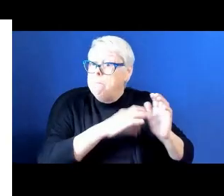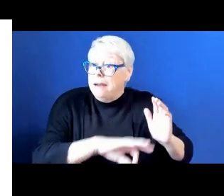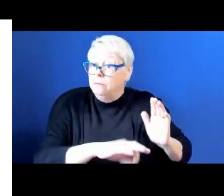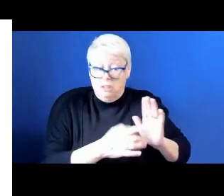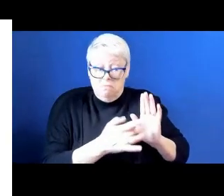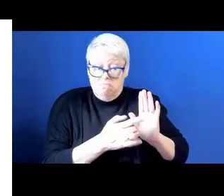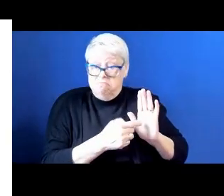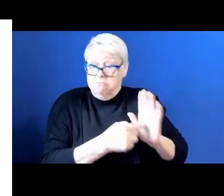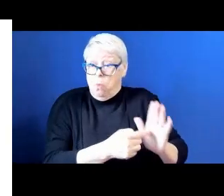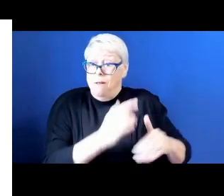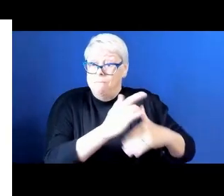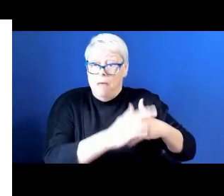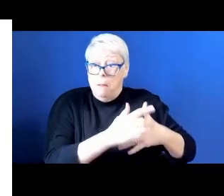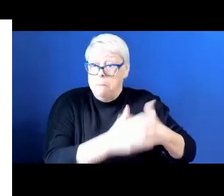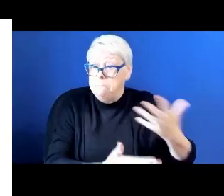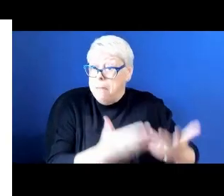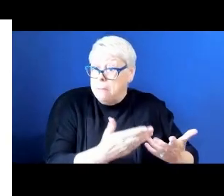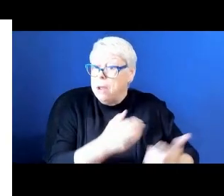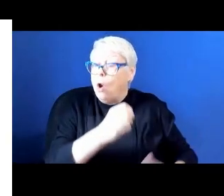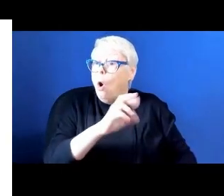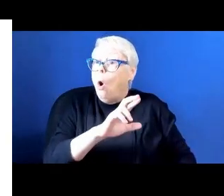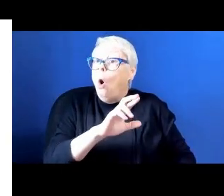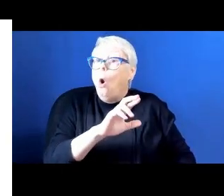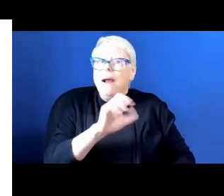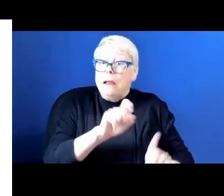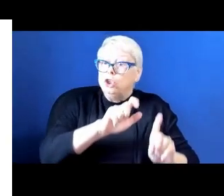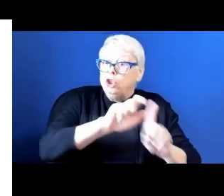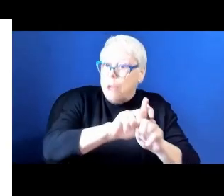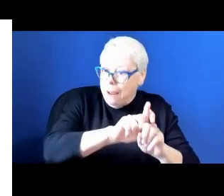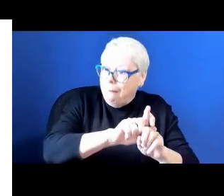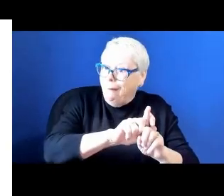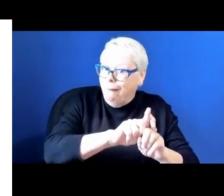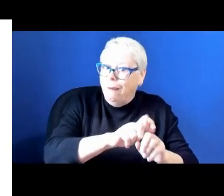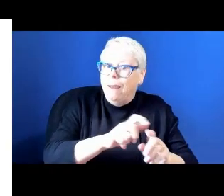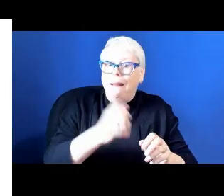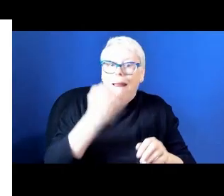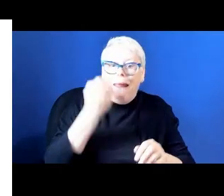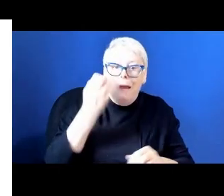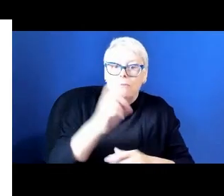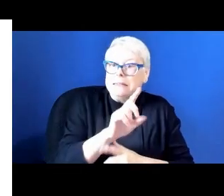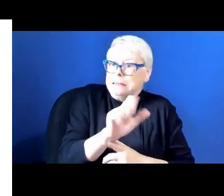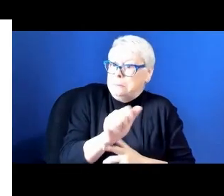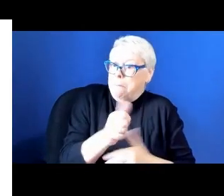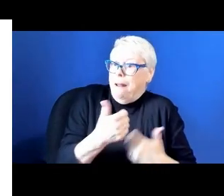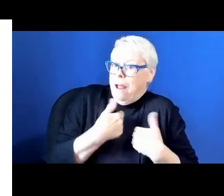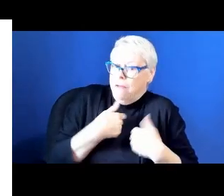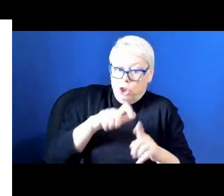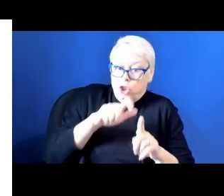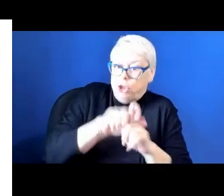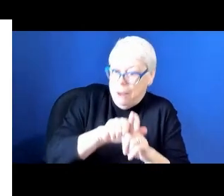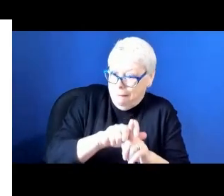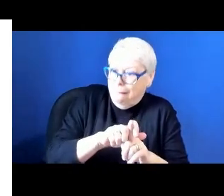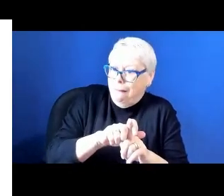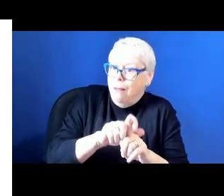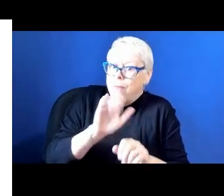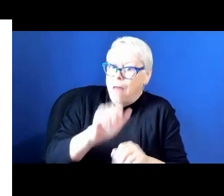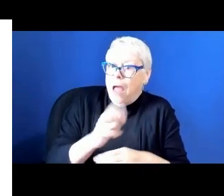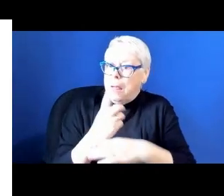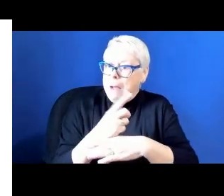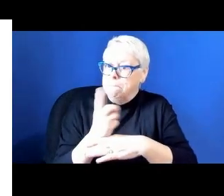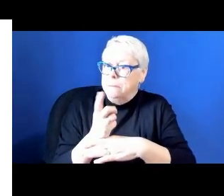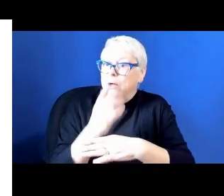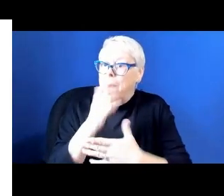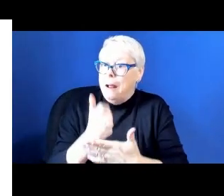them, or as a benefits checkup for some with disability. The Disability Benefits Compass can help